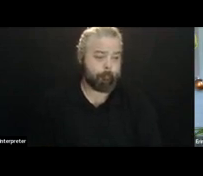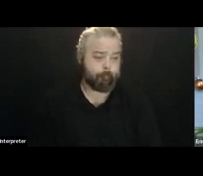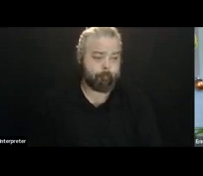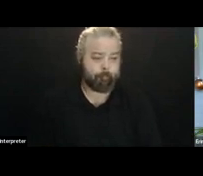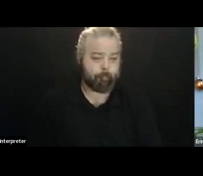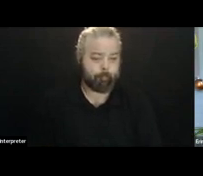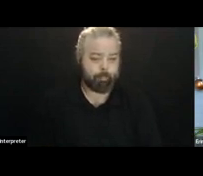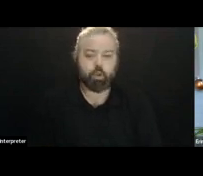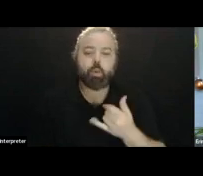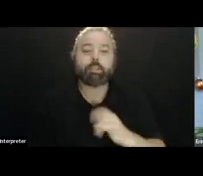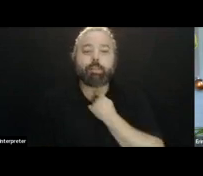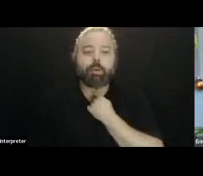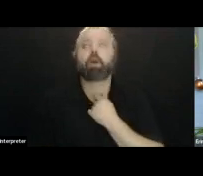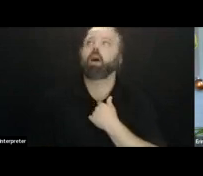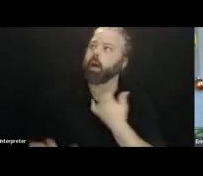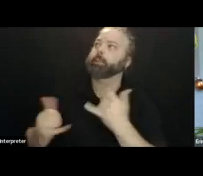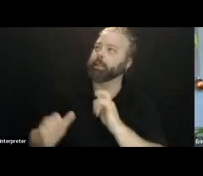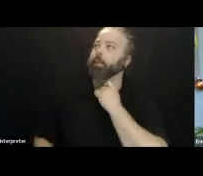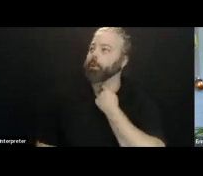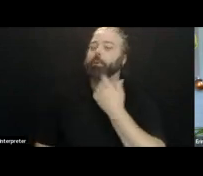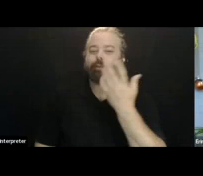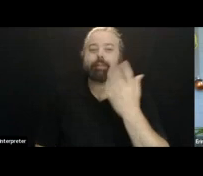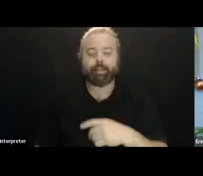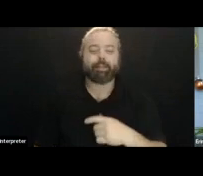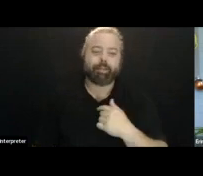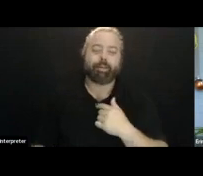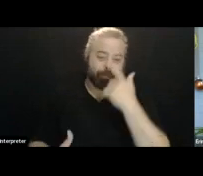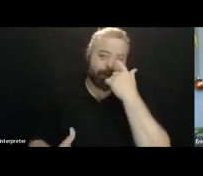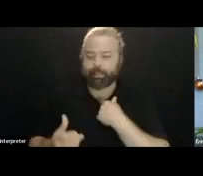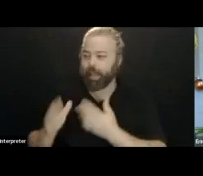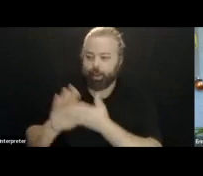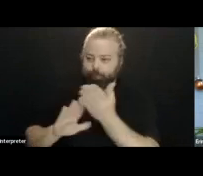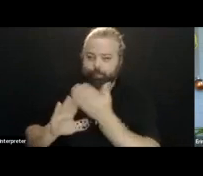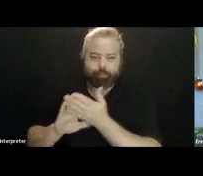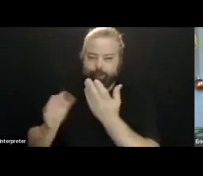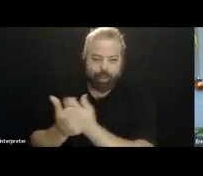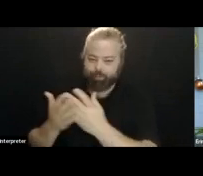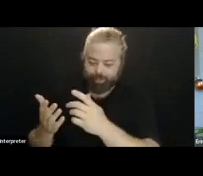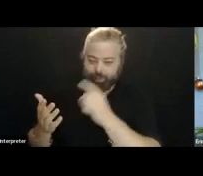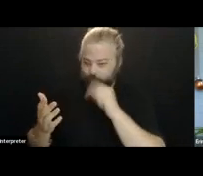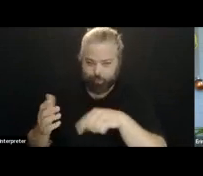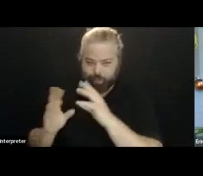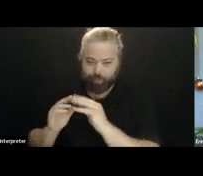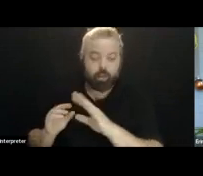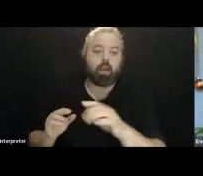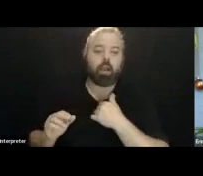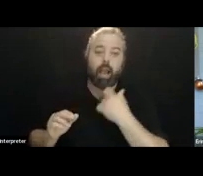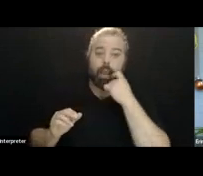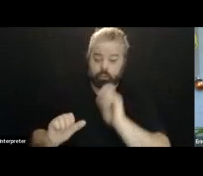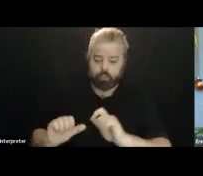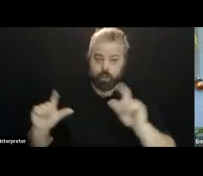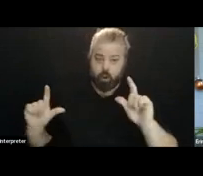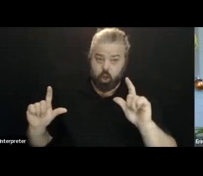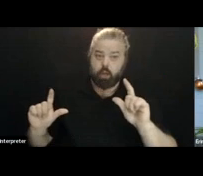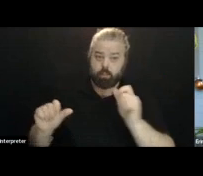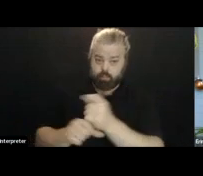You're still on mute. I'm still on mute because I'm running the things behind the scene. I actually popped on just to make sure you got those